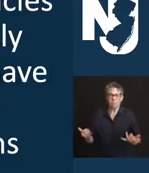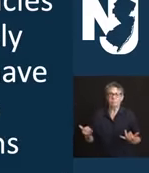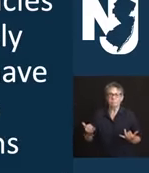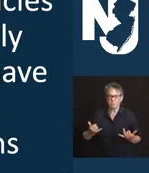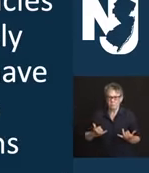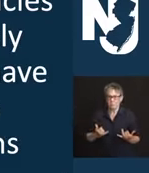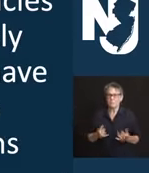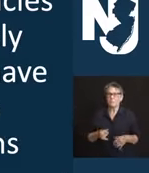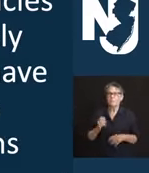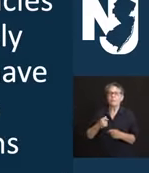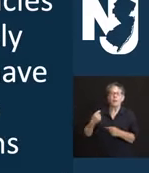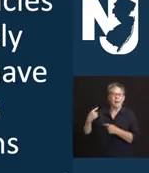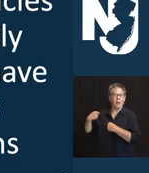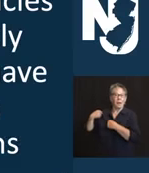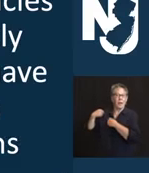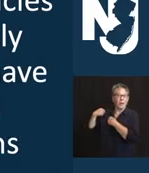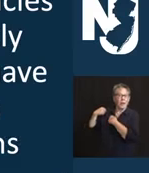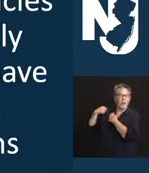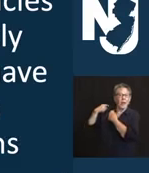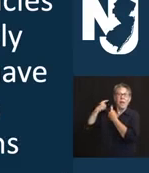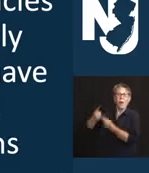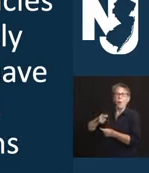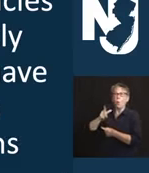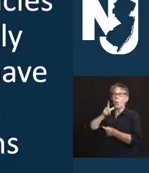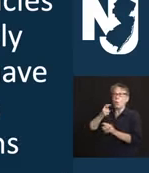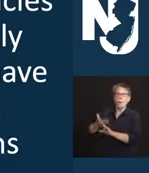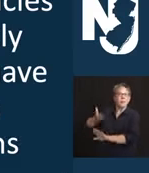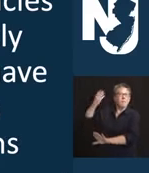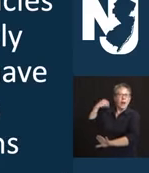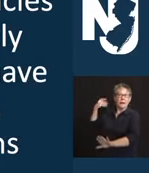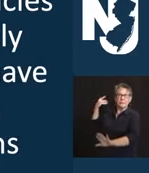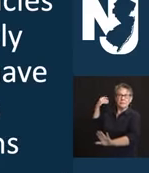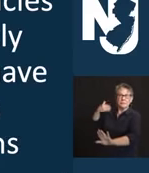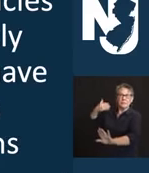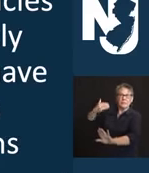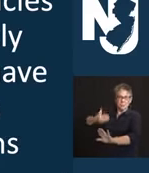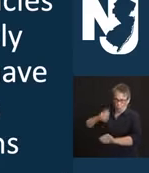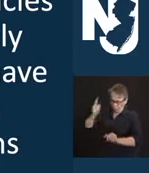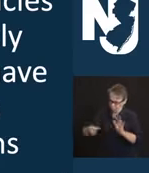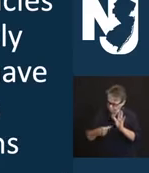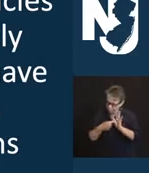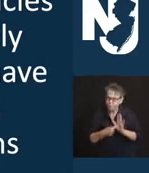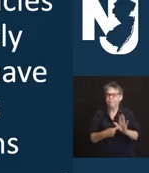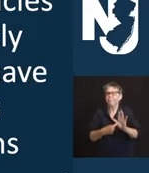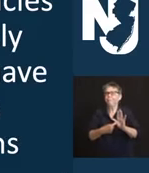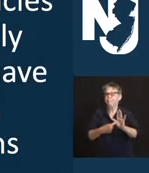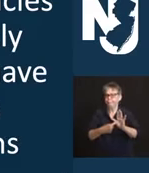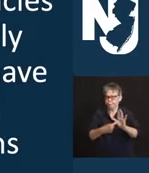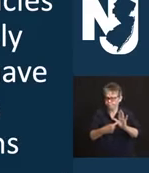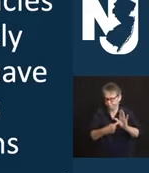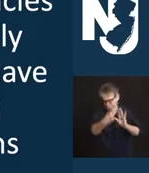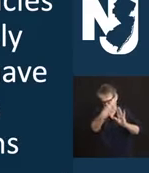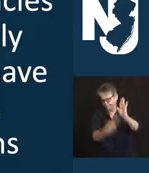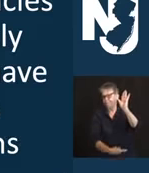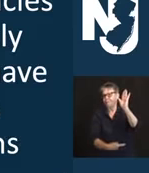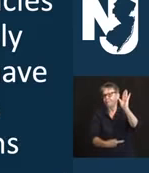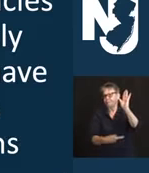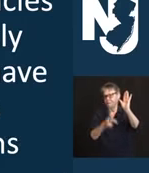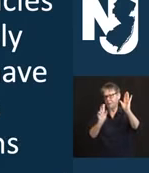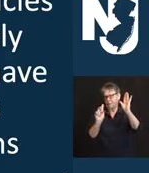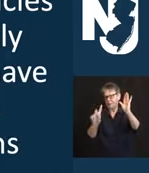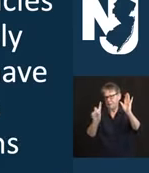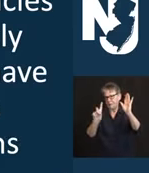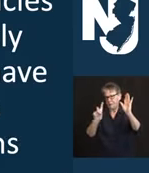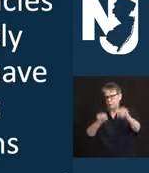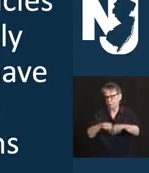make public the name of all troopers who have faced serious disciplinary actions over the past 2 decades, 20 years,